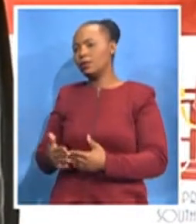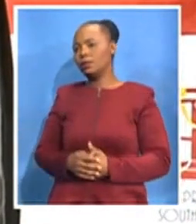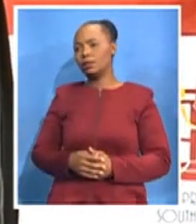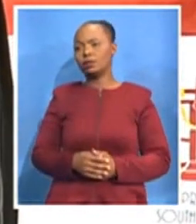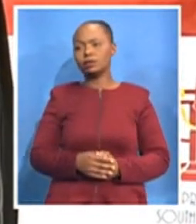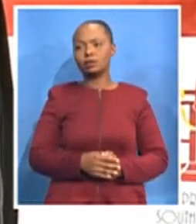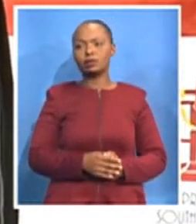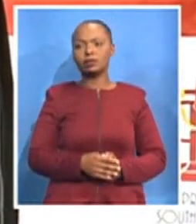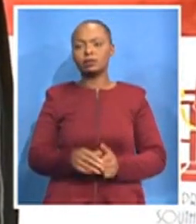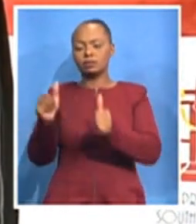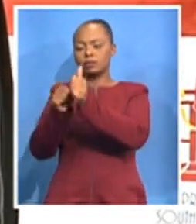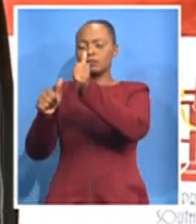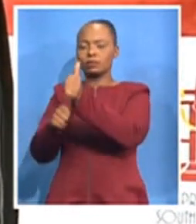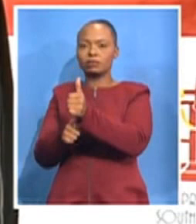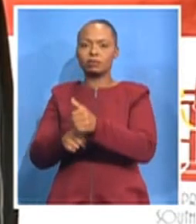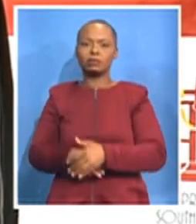various matters,